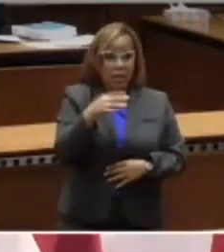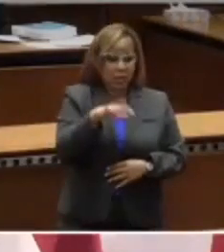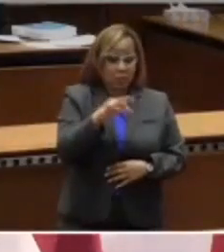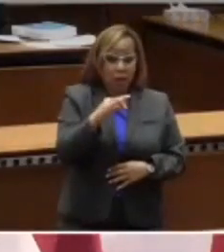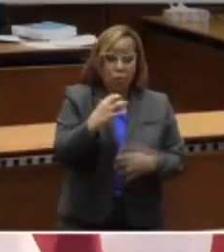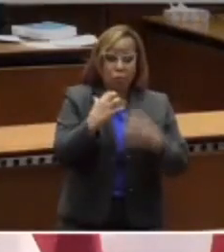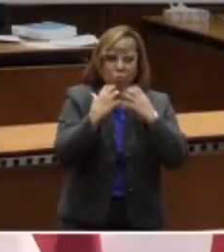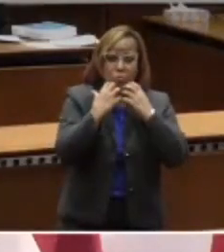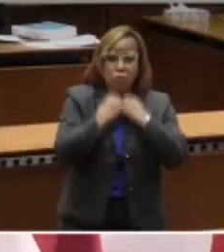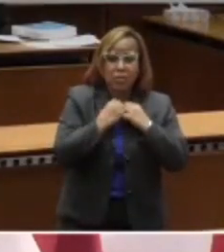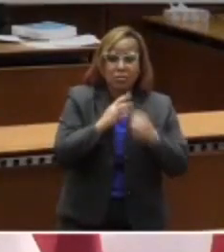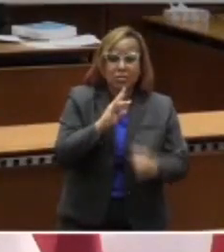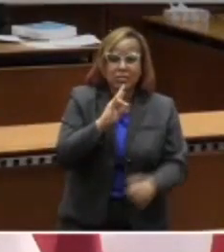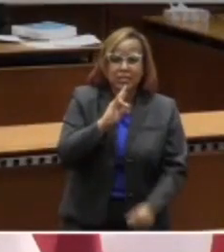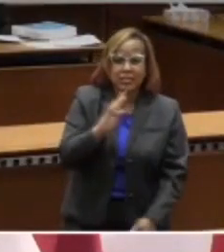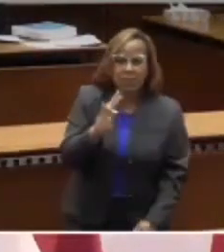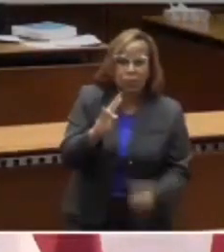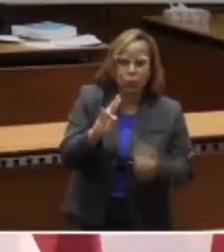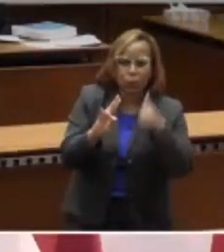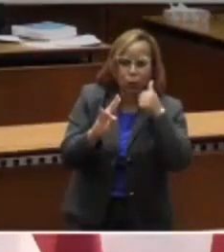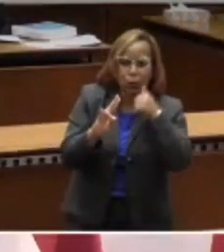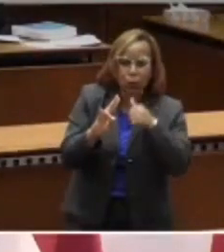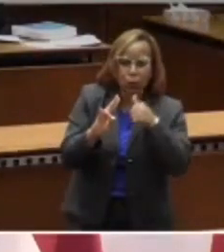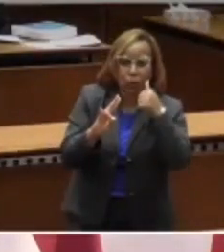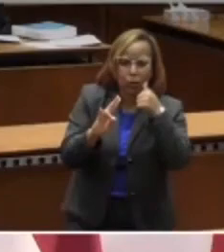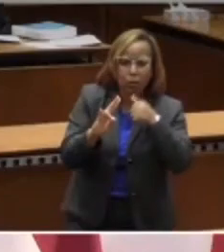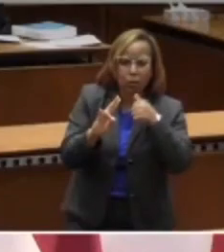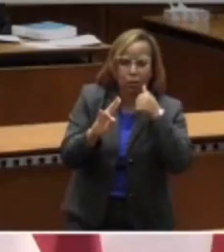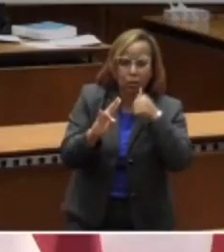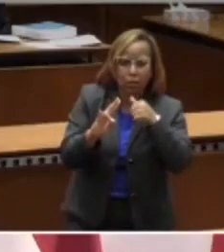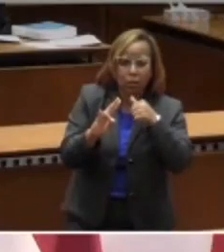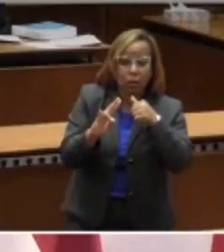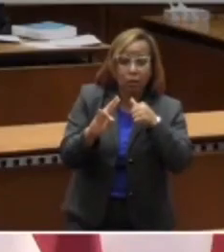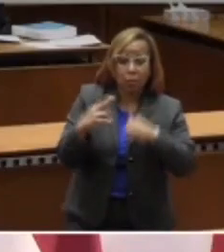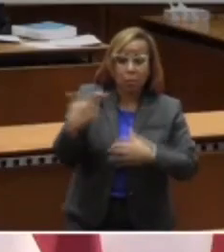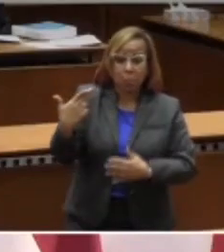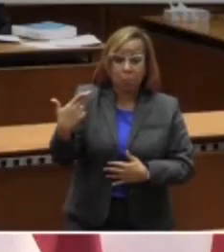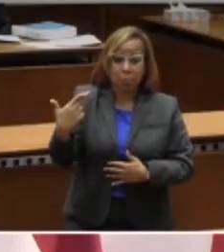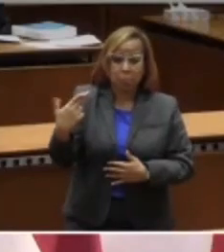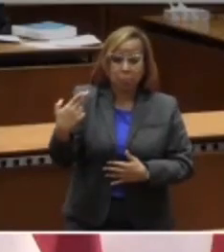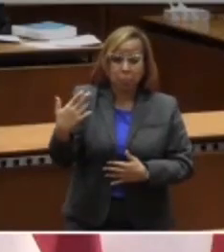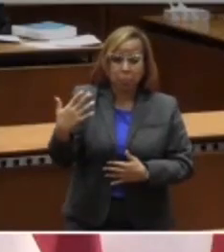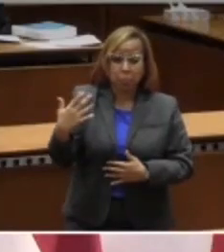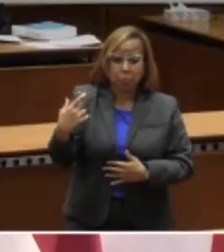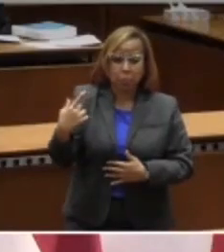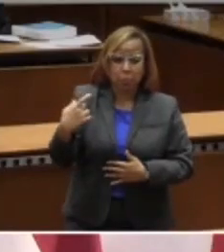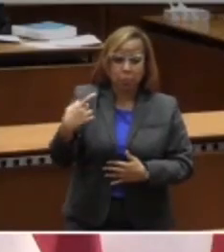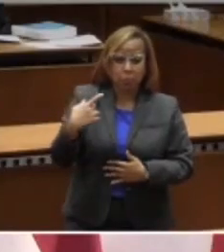precious 7-year-old girl with a bullet hole.